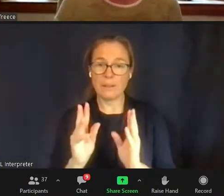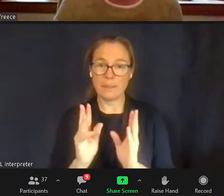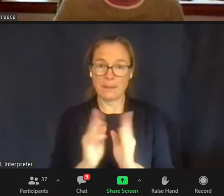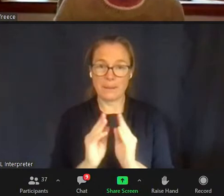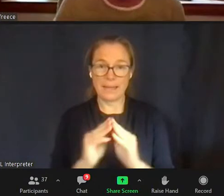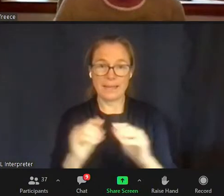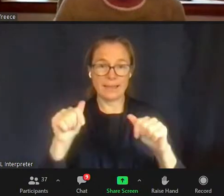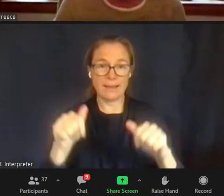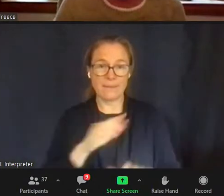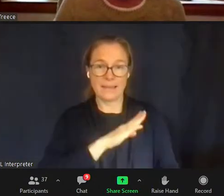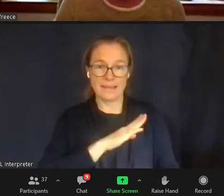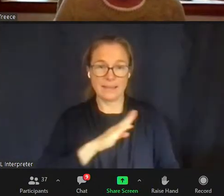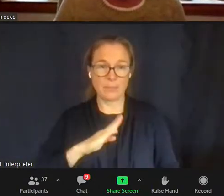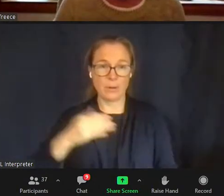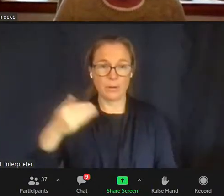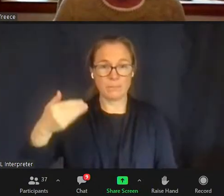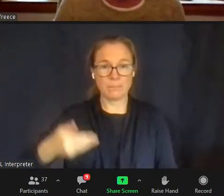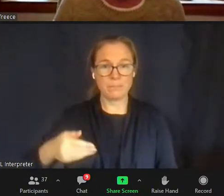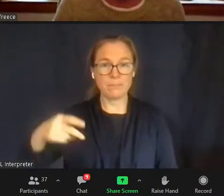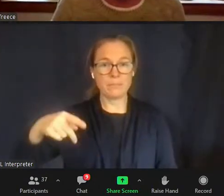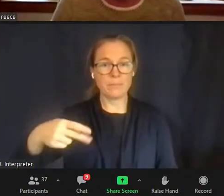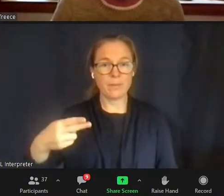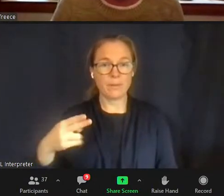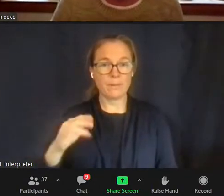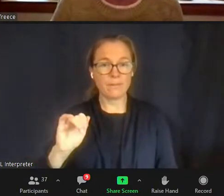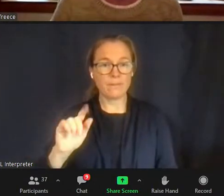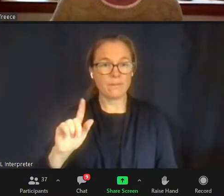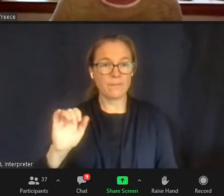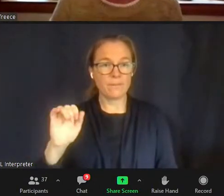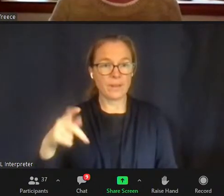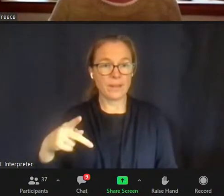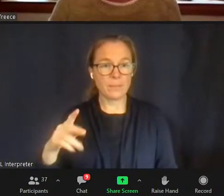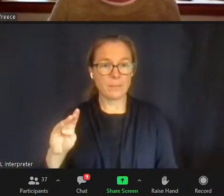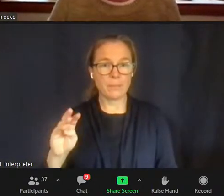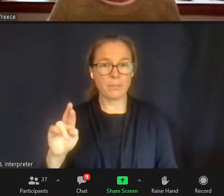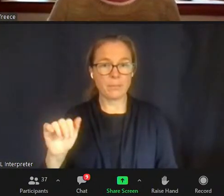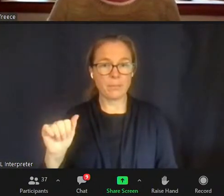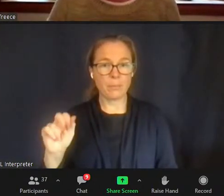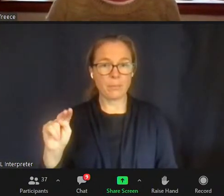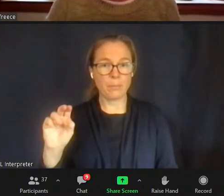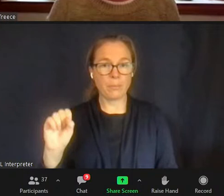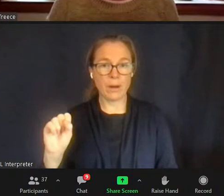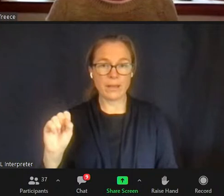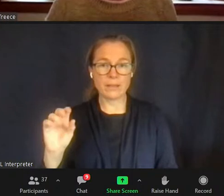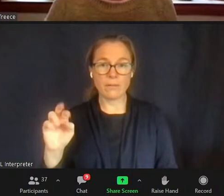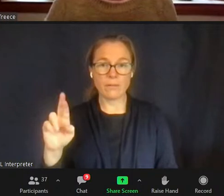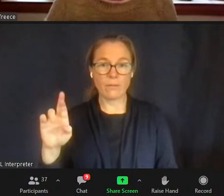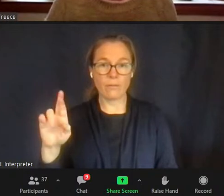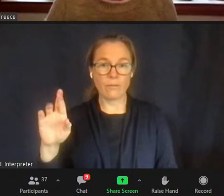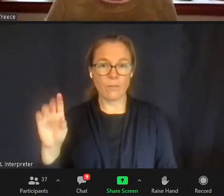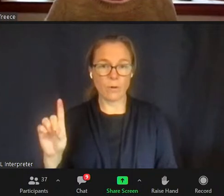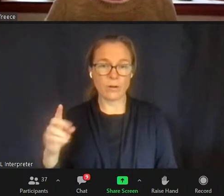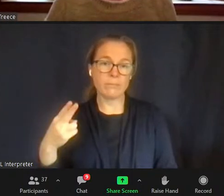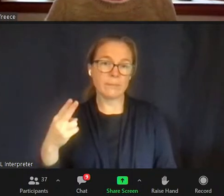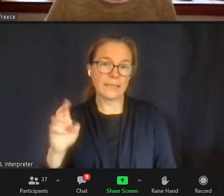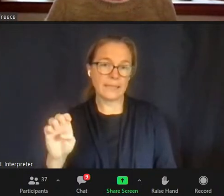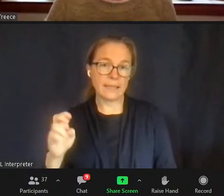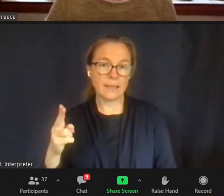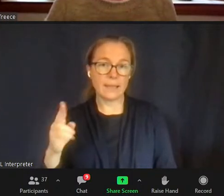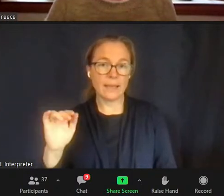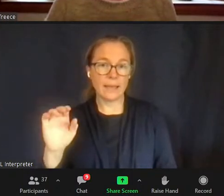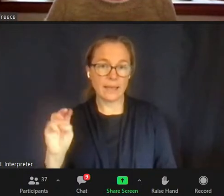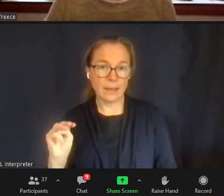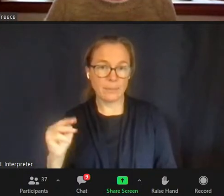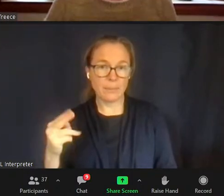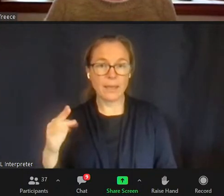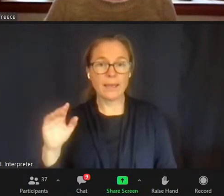Commissioners. My name is Philip Bransford. I use he, him, his pronouns, and I'm here to be